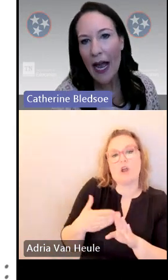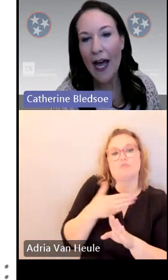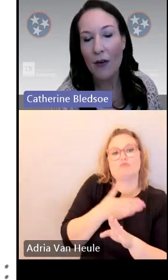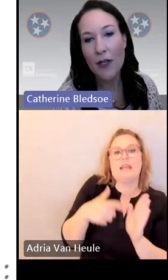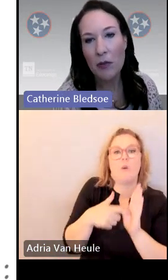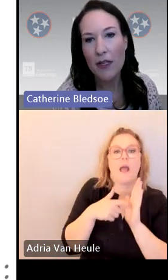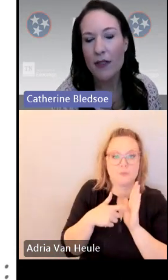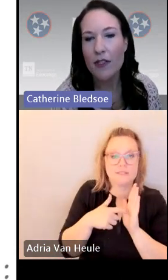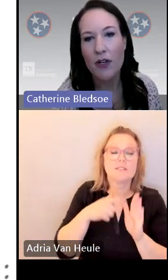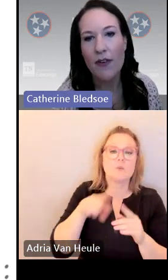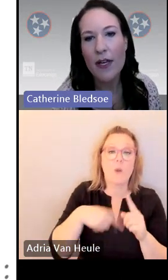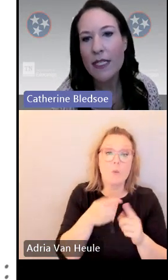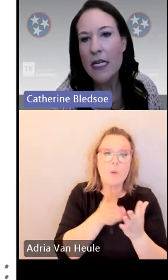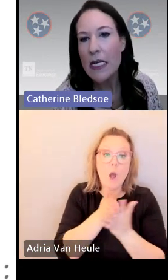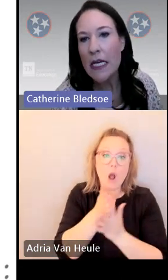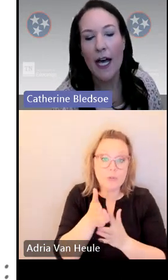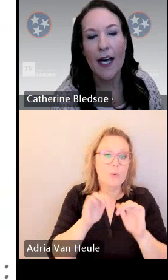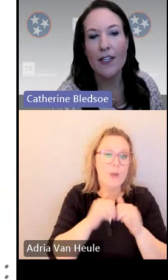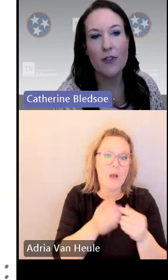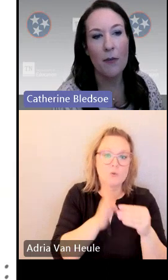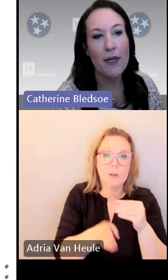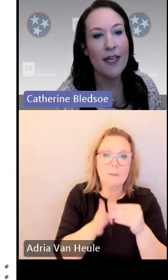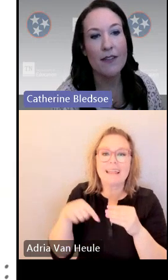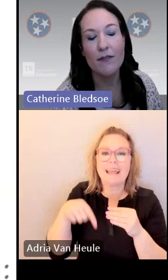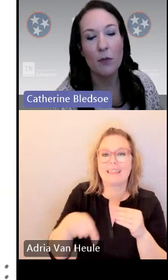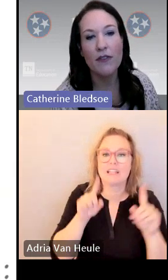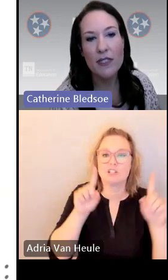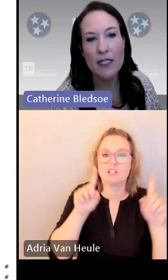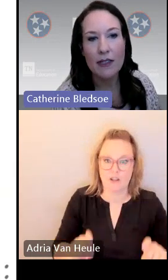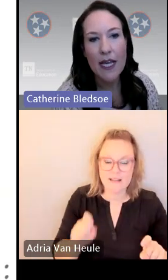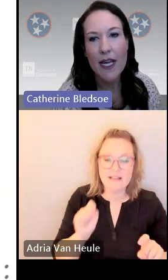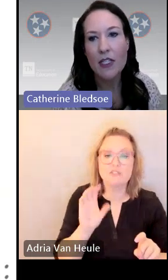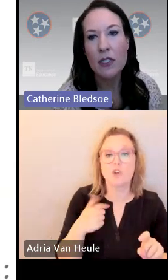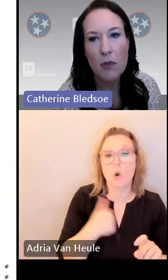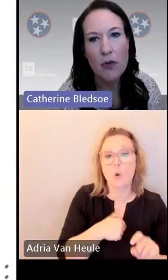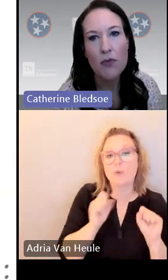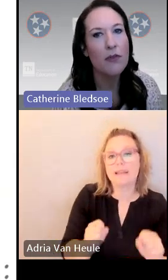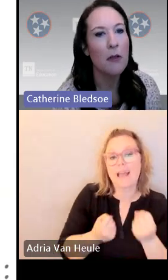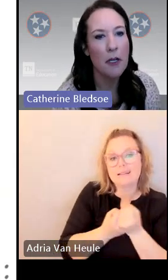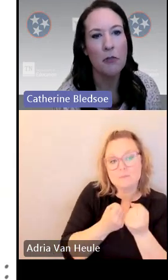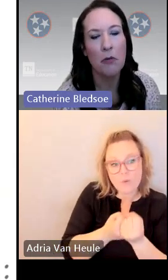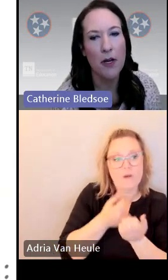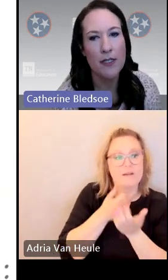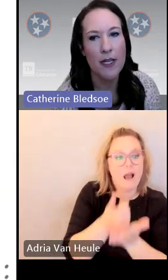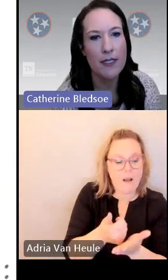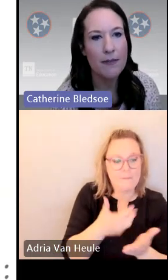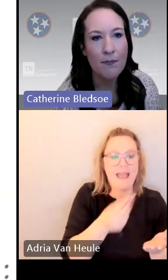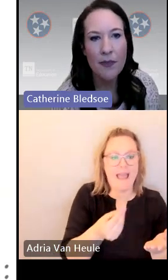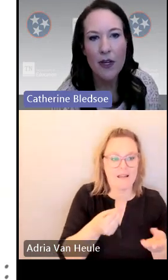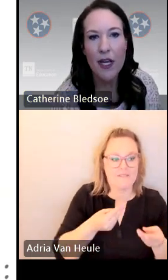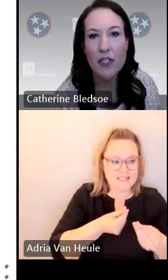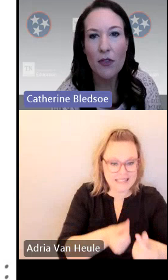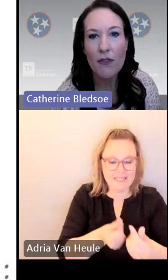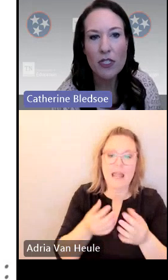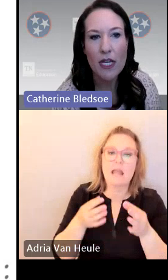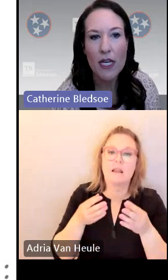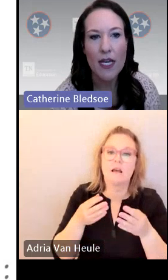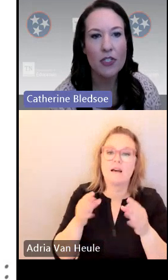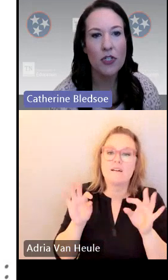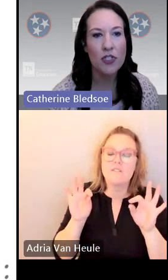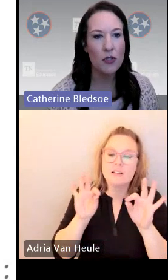through how to complete these surveys so that we can really facilitate a smooth collection process. And